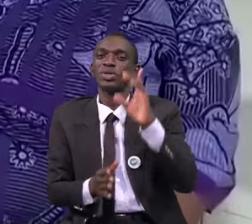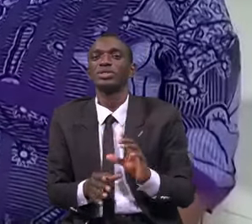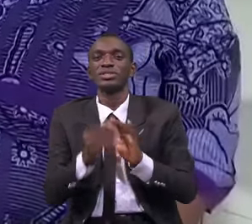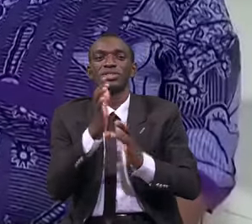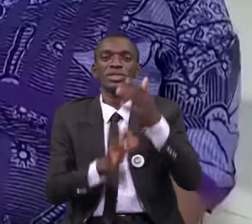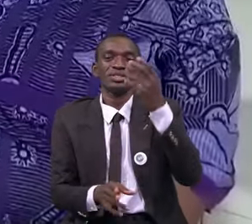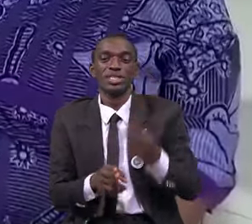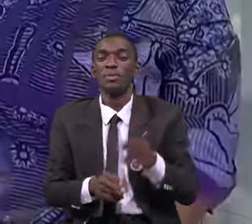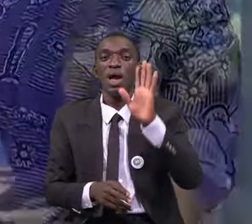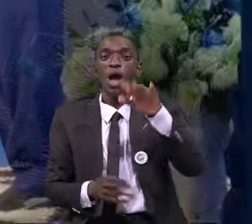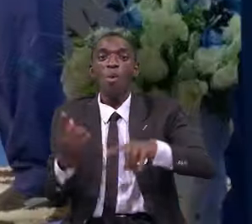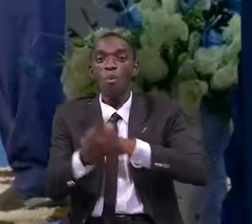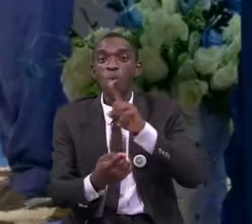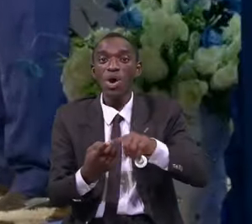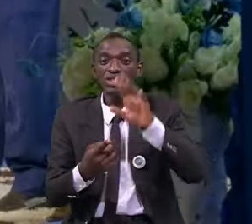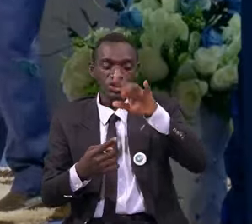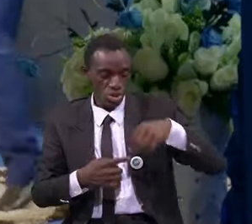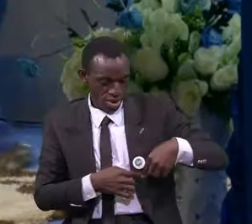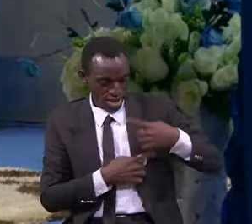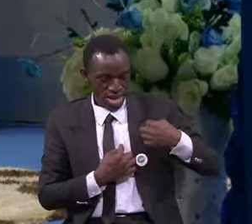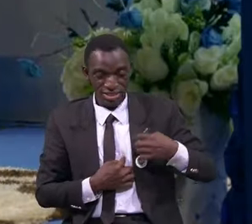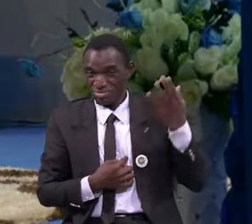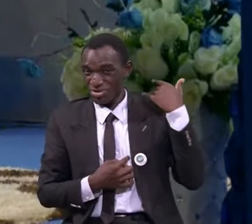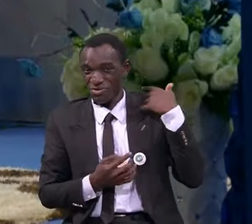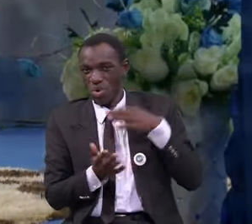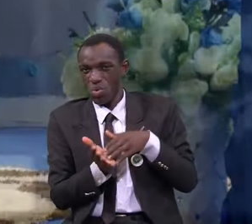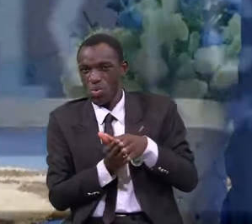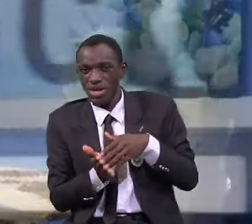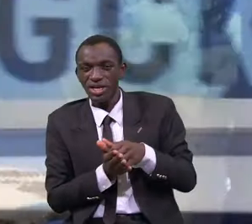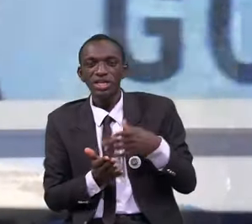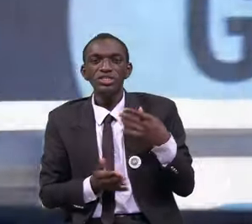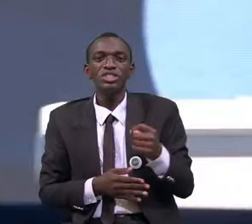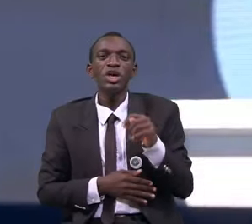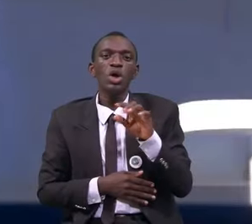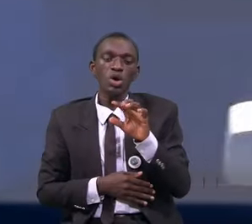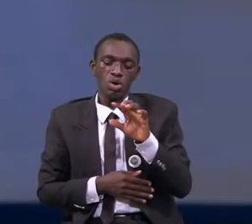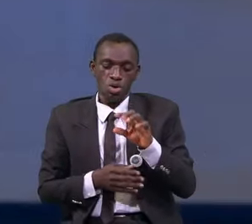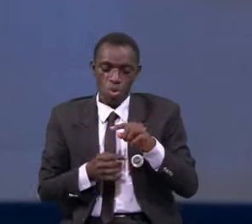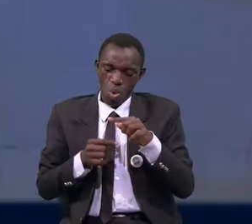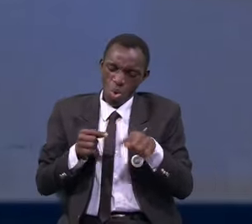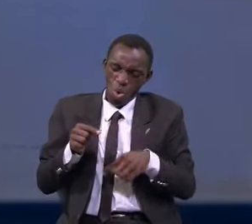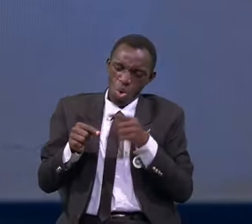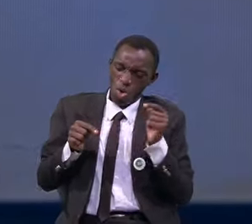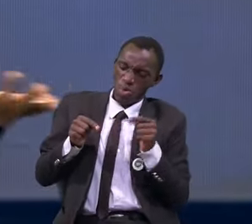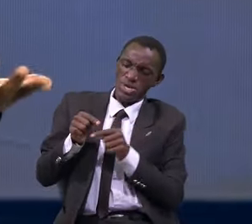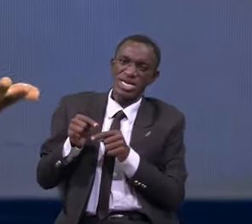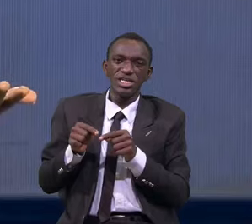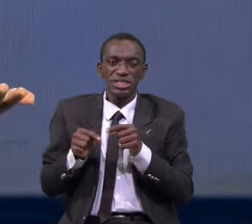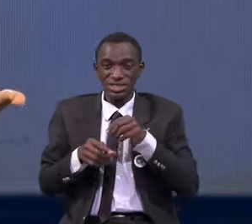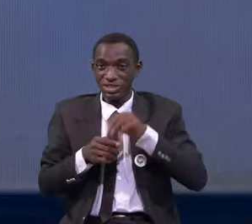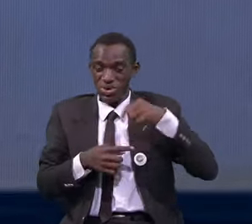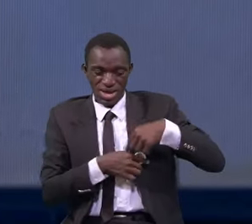When that weak heart, the hole in the heart, that when you walk 5 steps to a third, you have to see now, when that